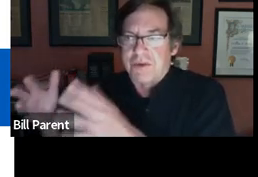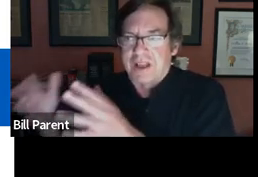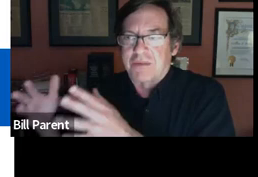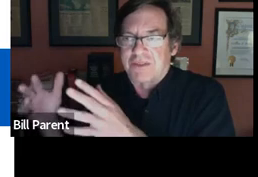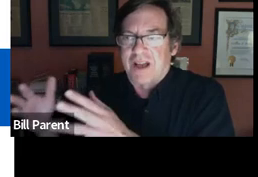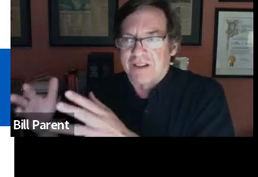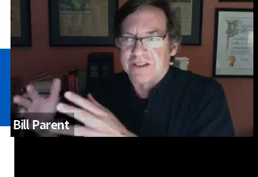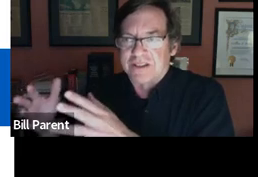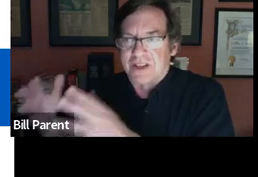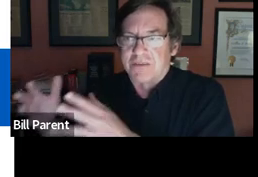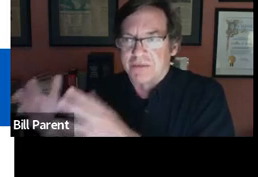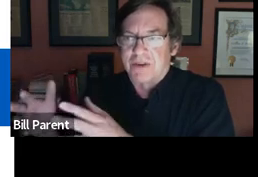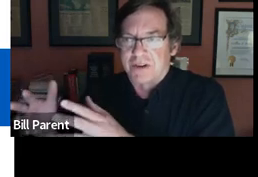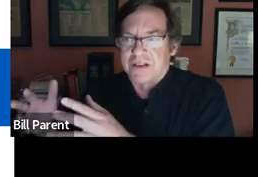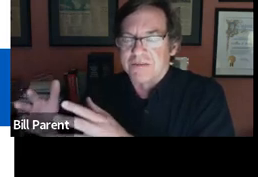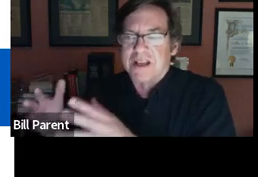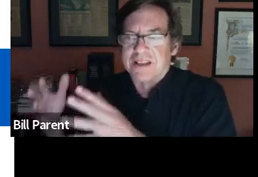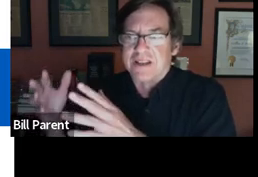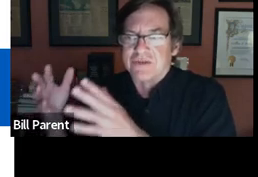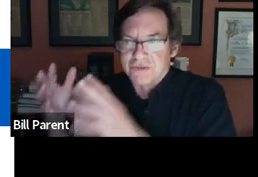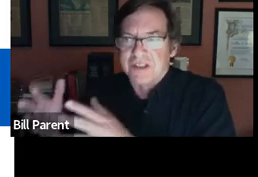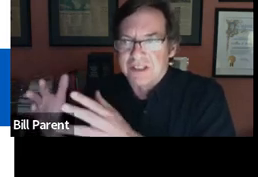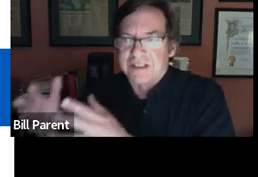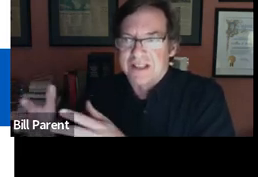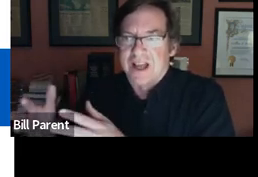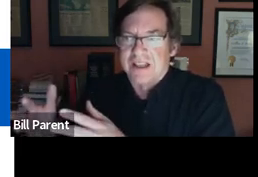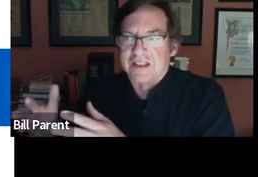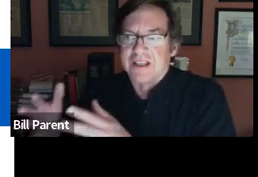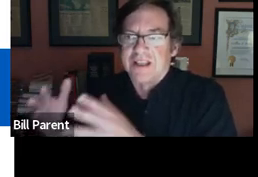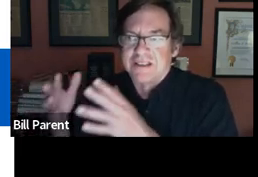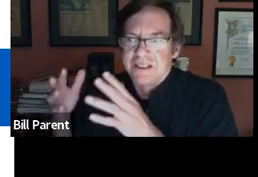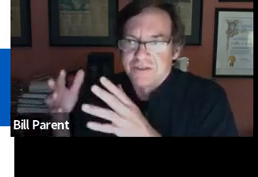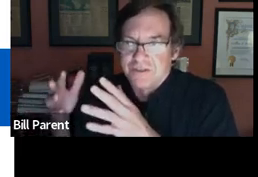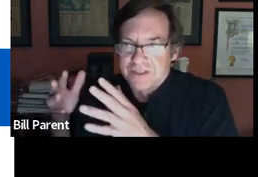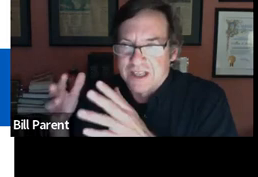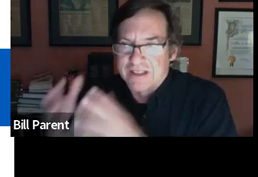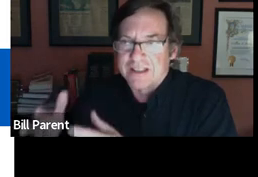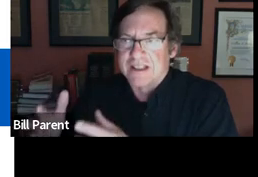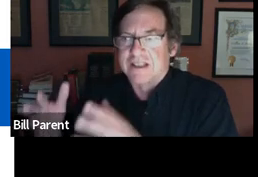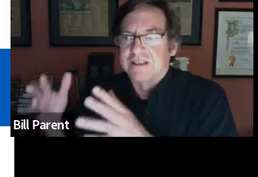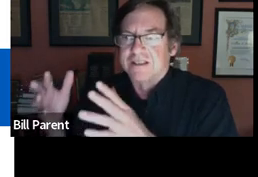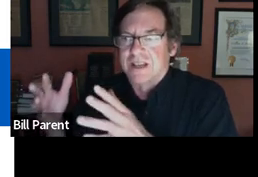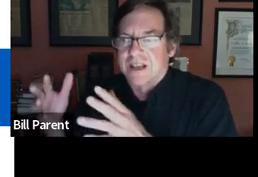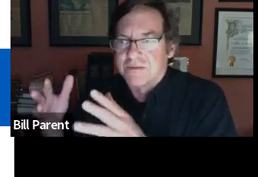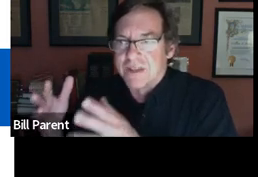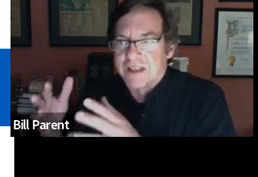We want to make a couple of hires and develop a program that is really designed to get these